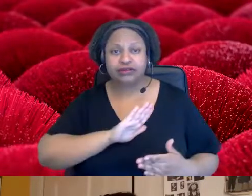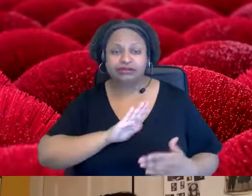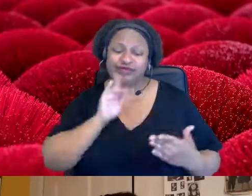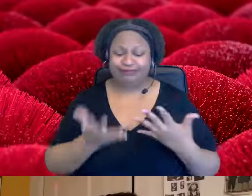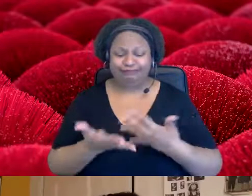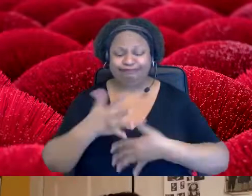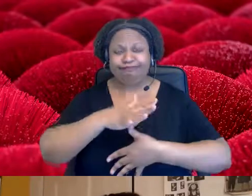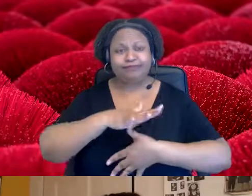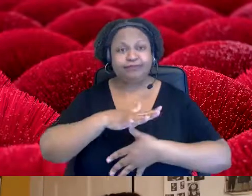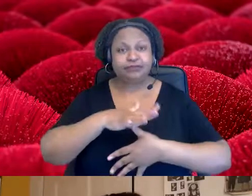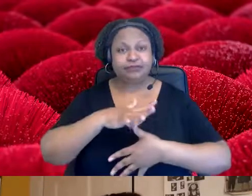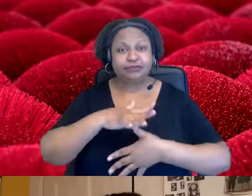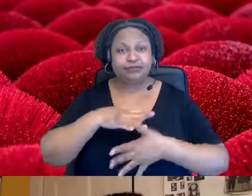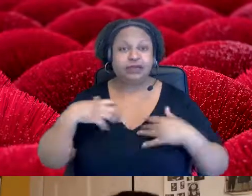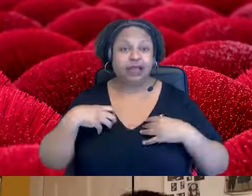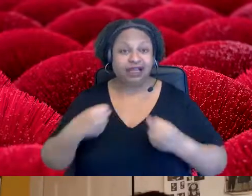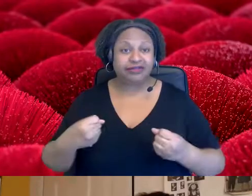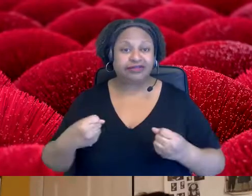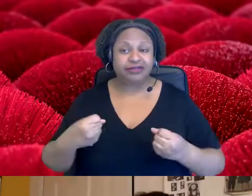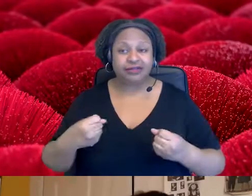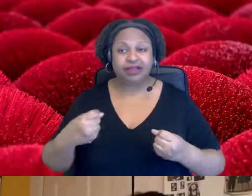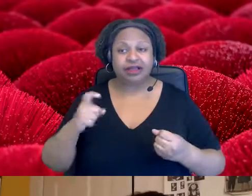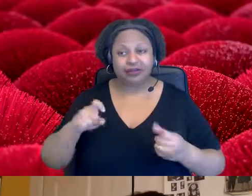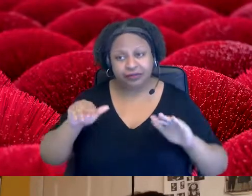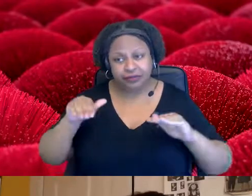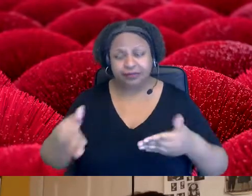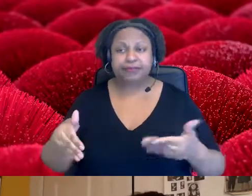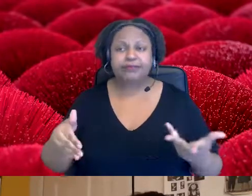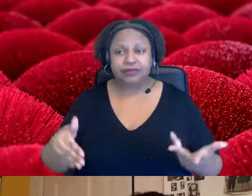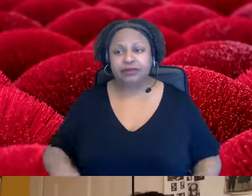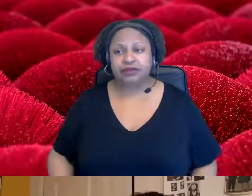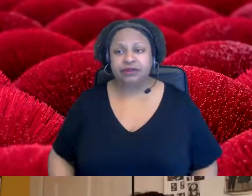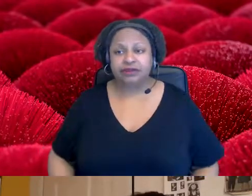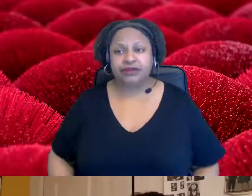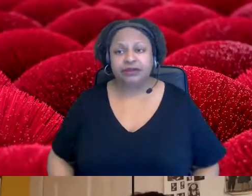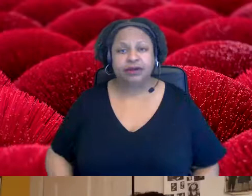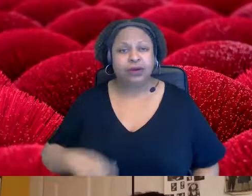really needs addressing, and health brings me to